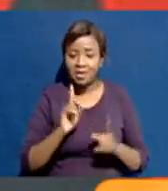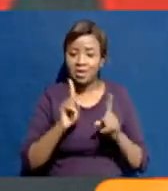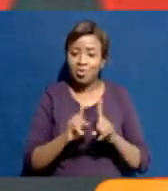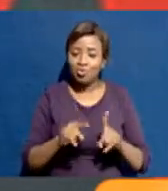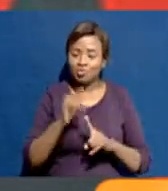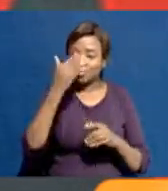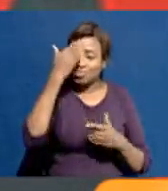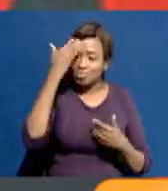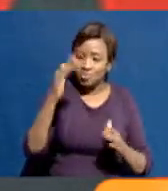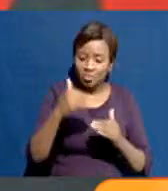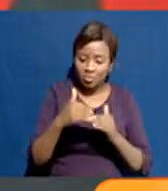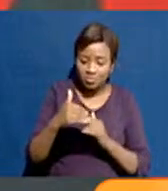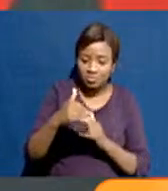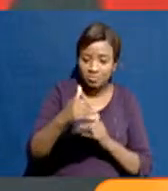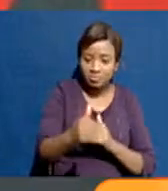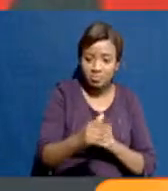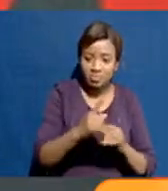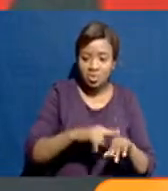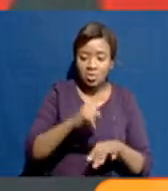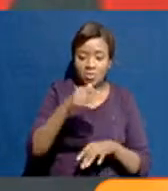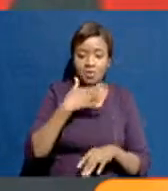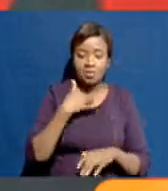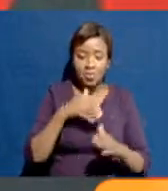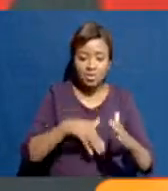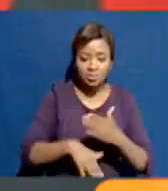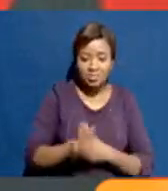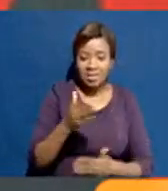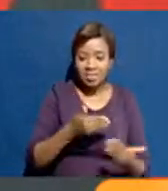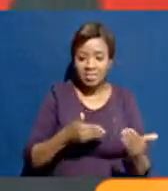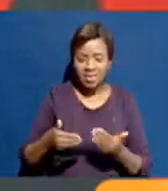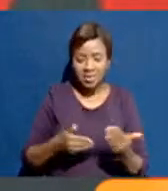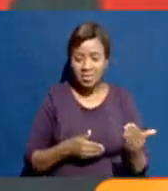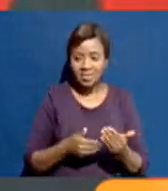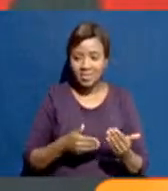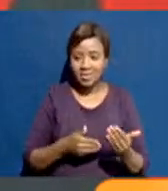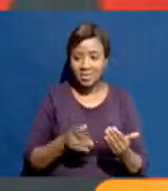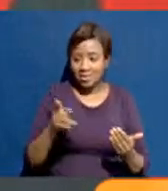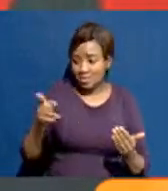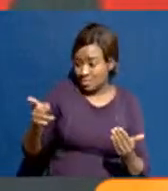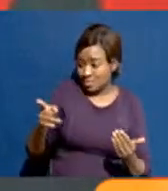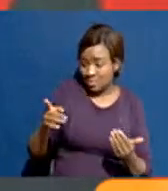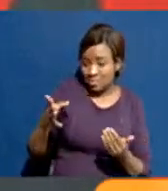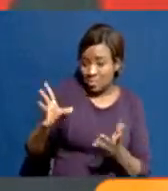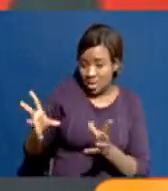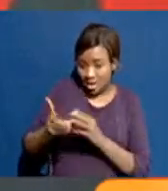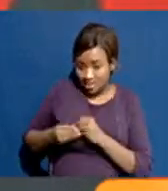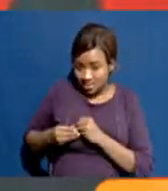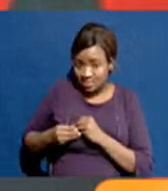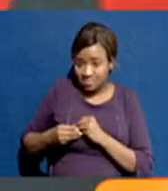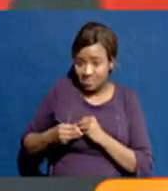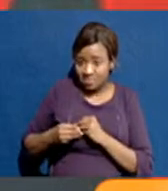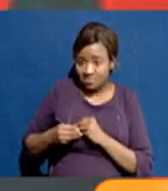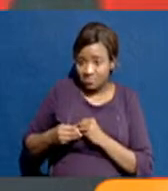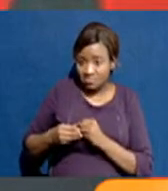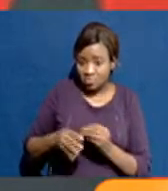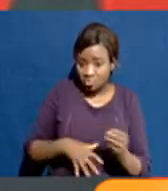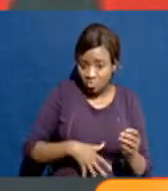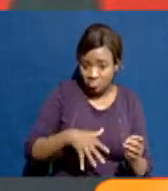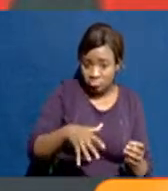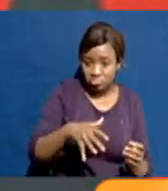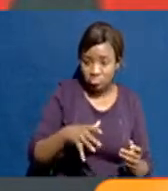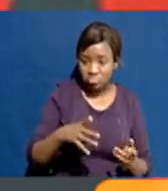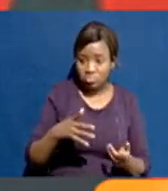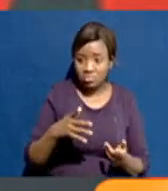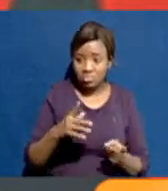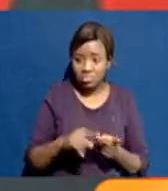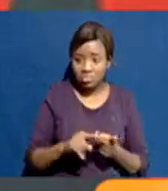You don't know what happens when you now want to become a mother or a father. Will your partner accept to have a child with you? Will they risk it